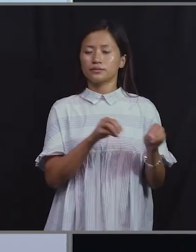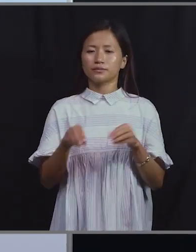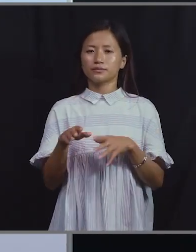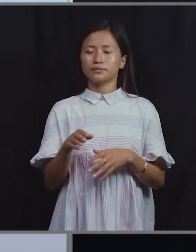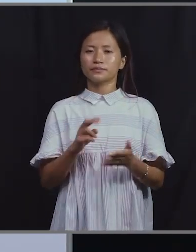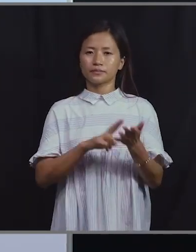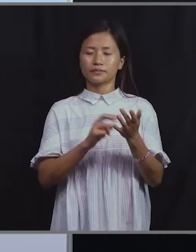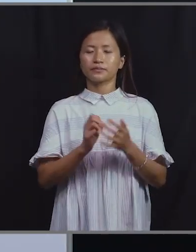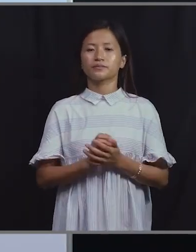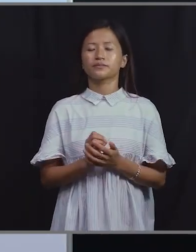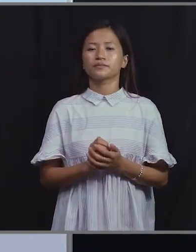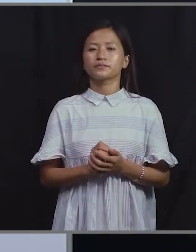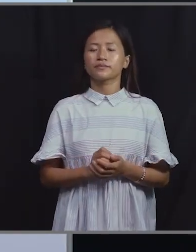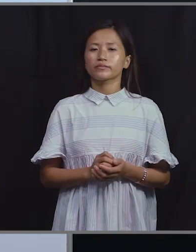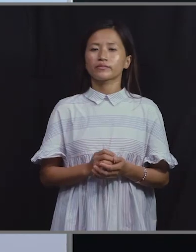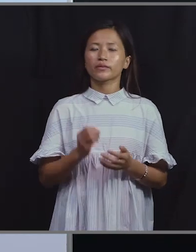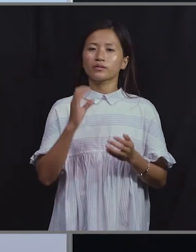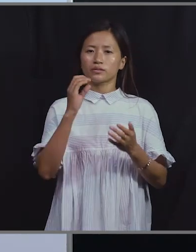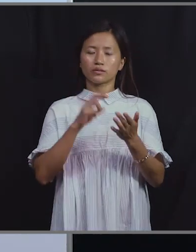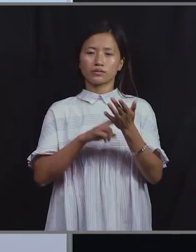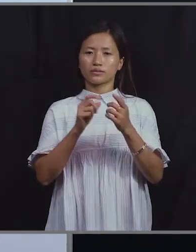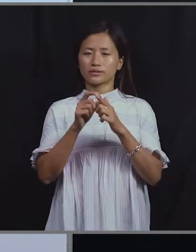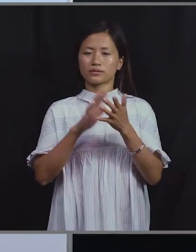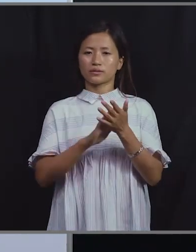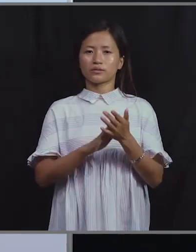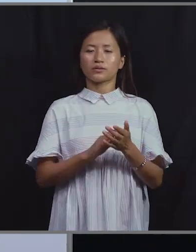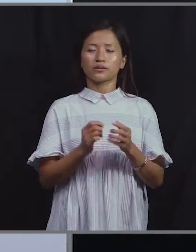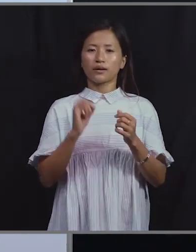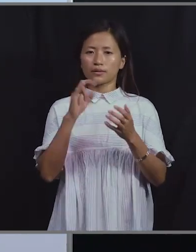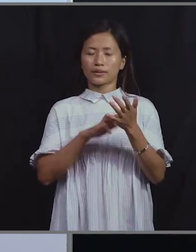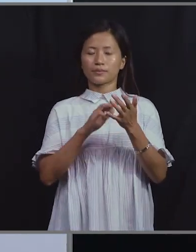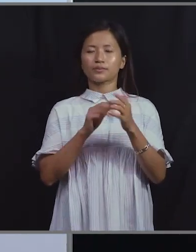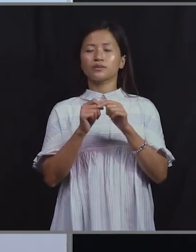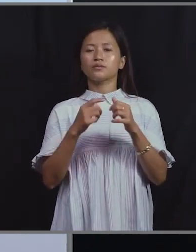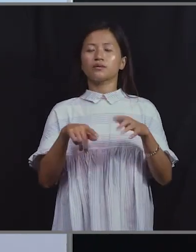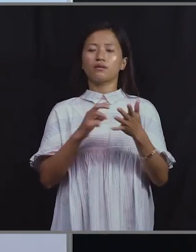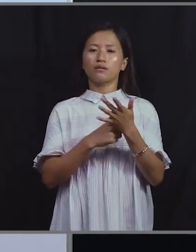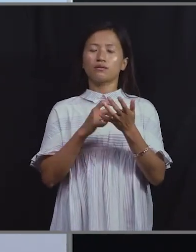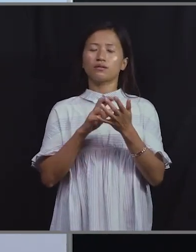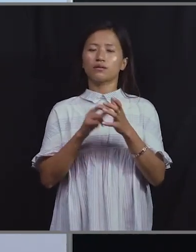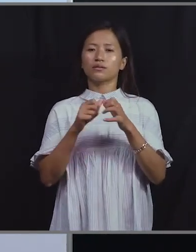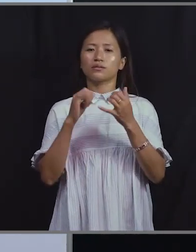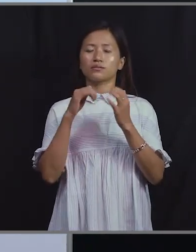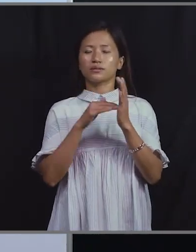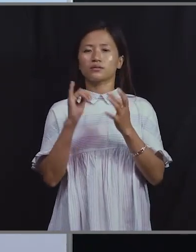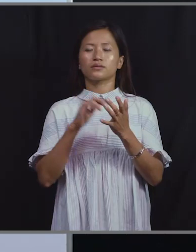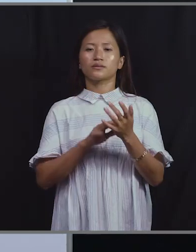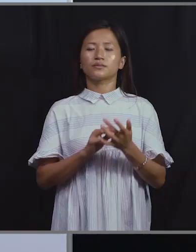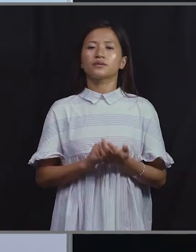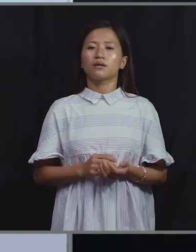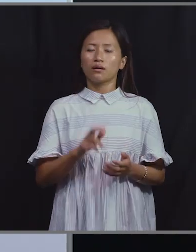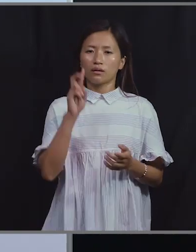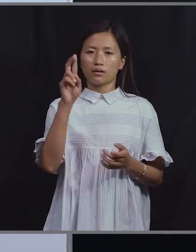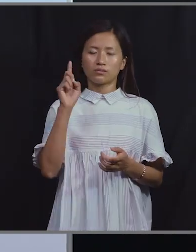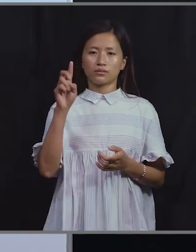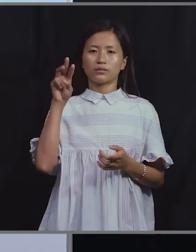The first one, they condemn colonialism and imperialism because they were victim of these two for over 100 of years. All